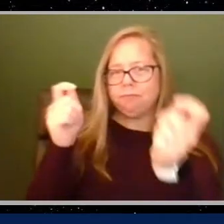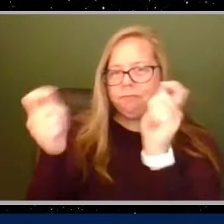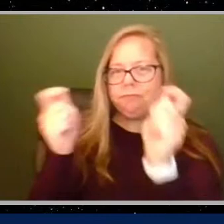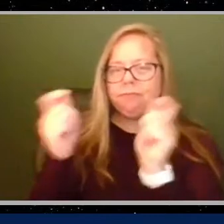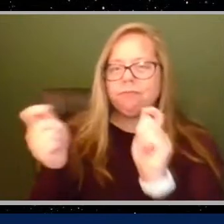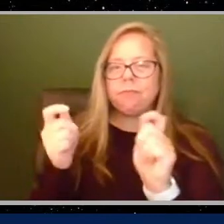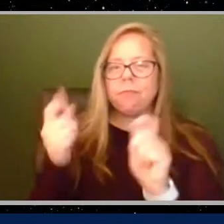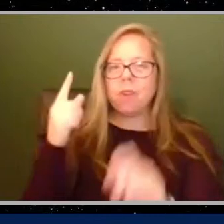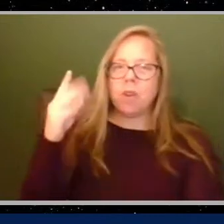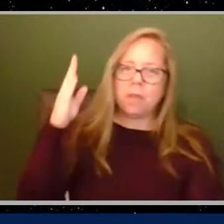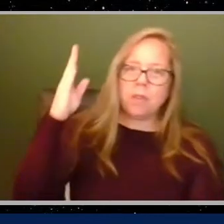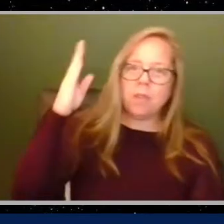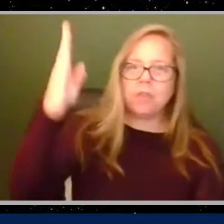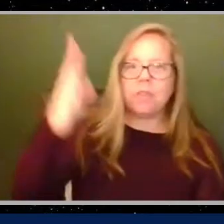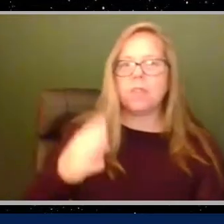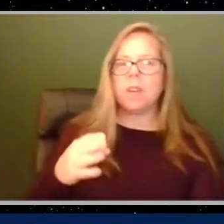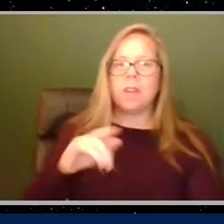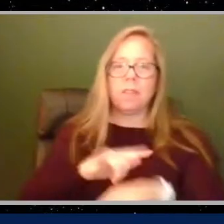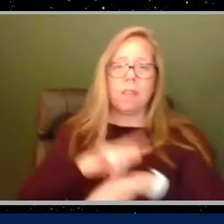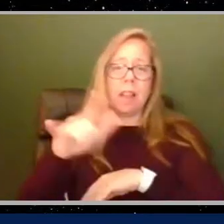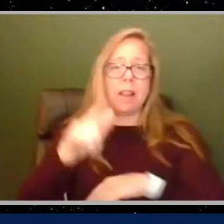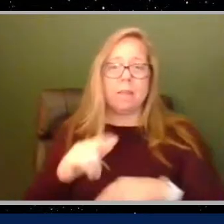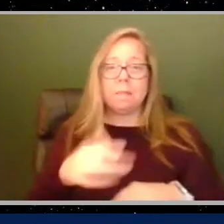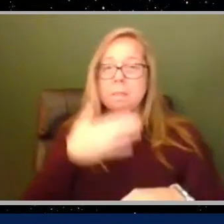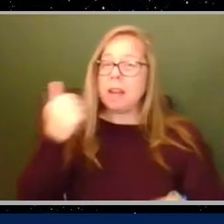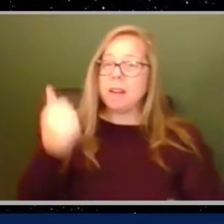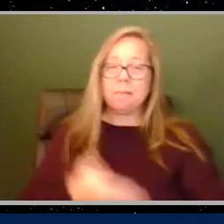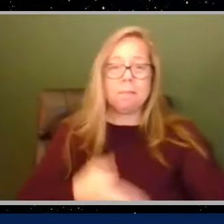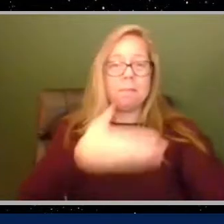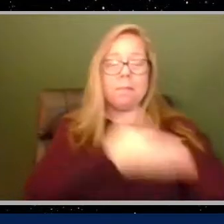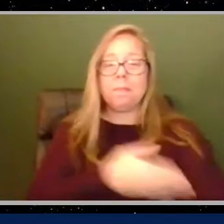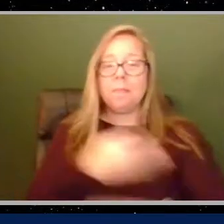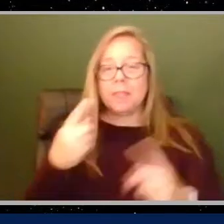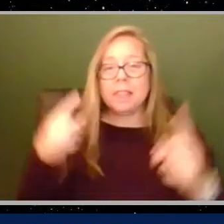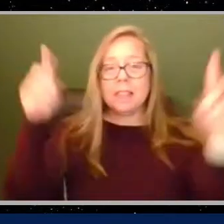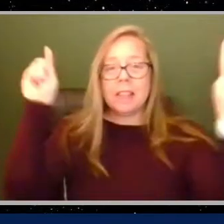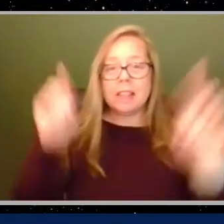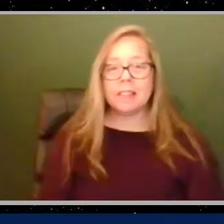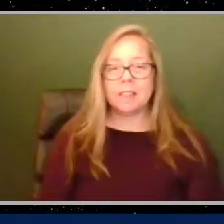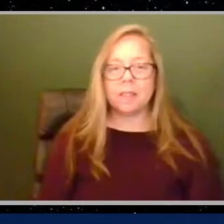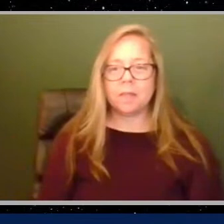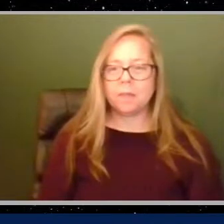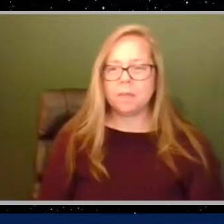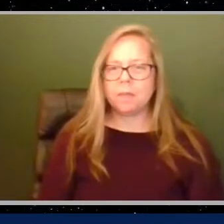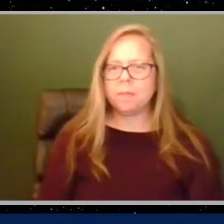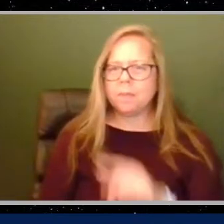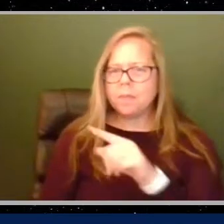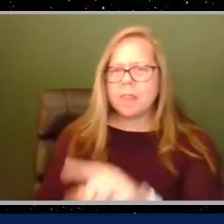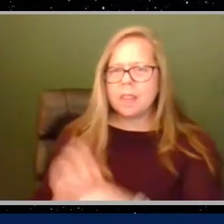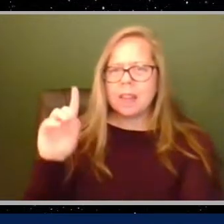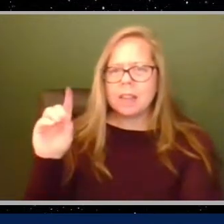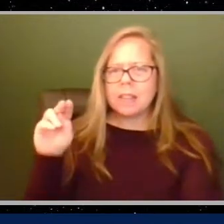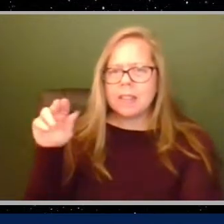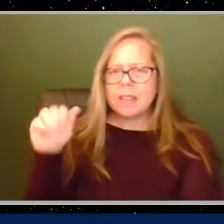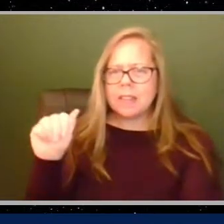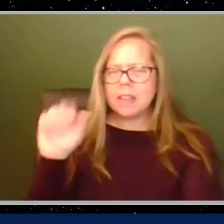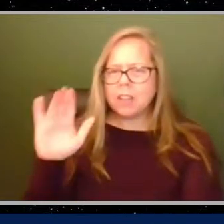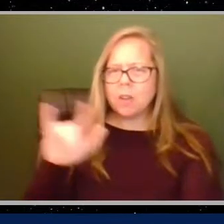going to make this second flight even more successful. Yeah, and so Dina, is your flight also going to be from, I